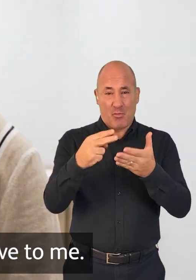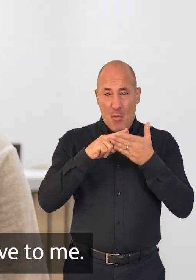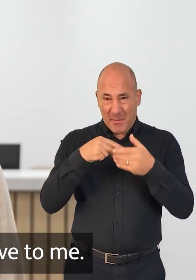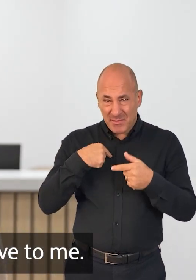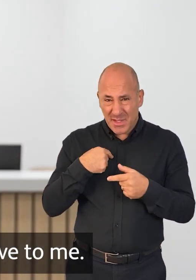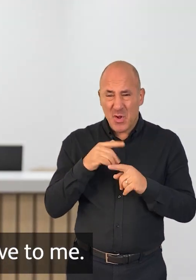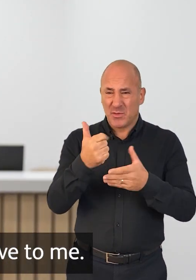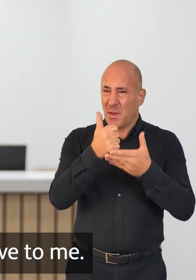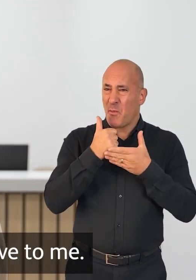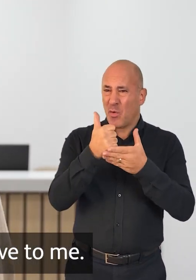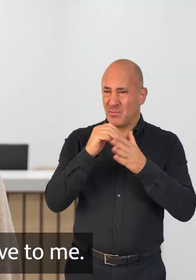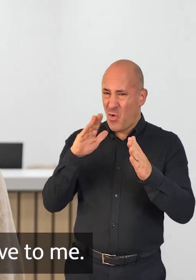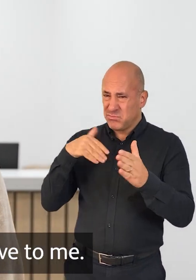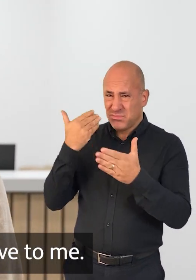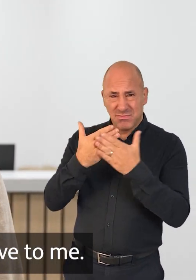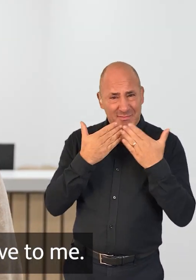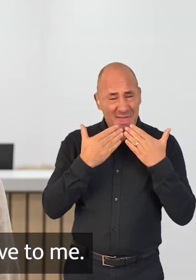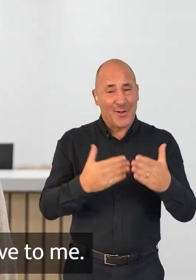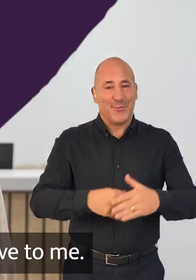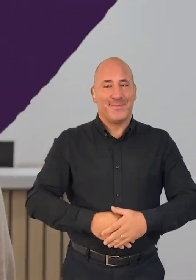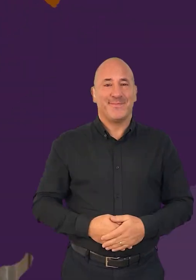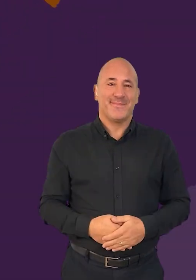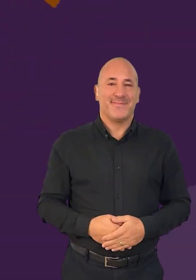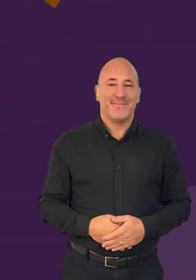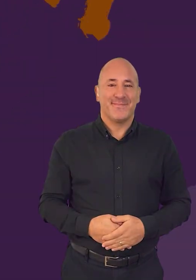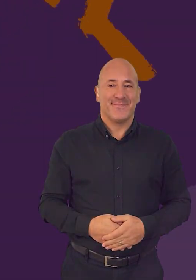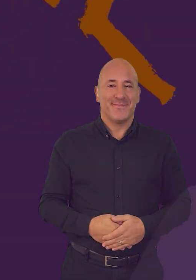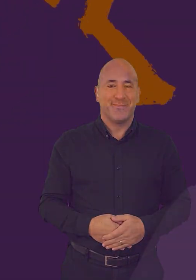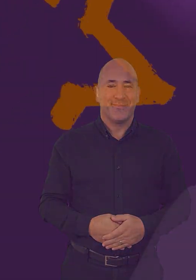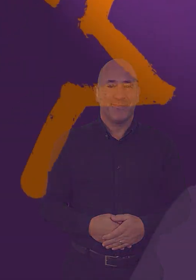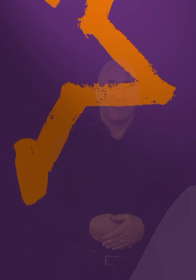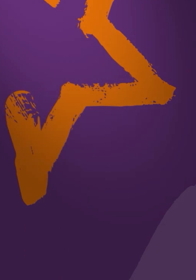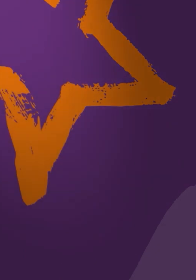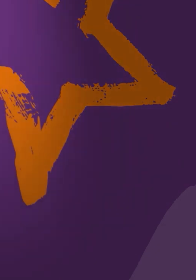the support they gave me.